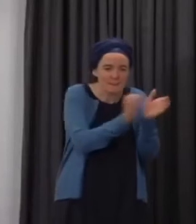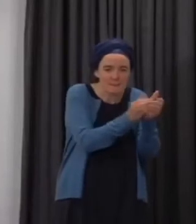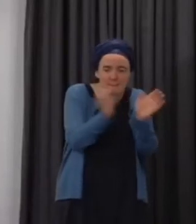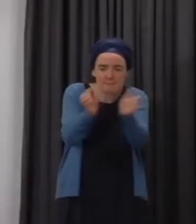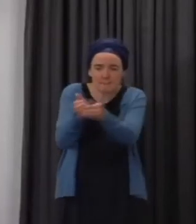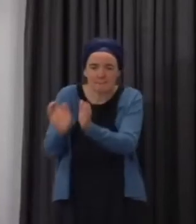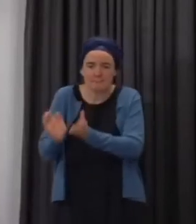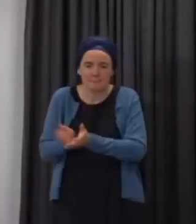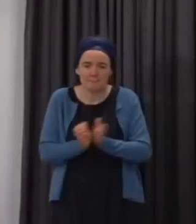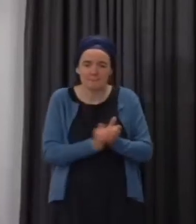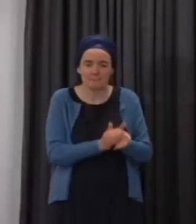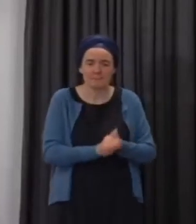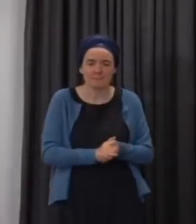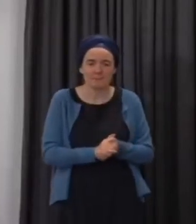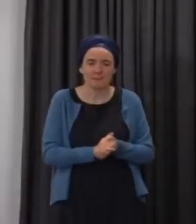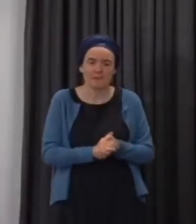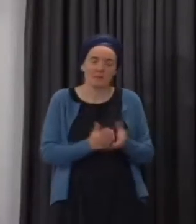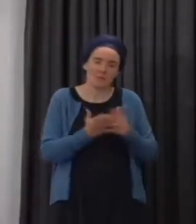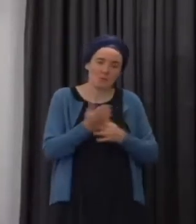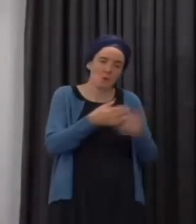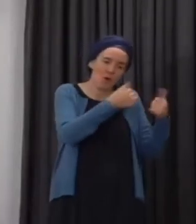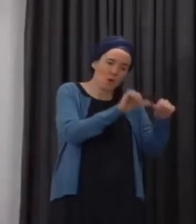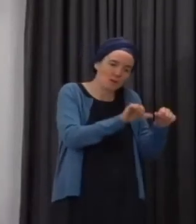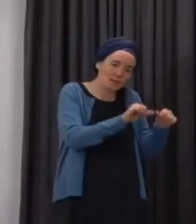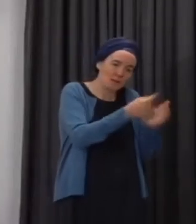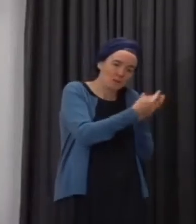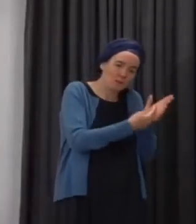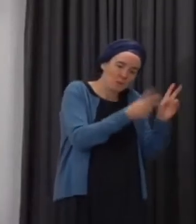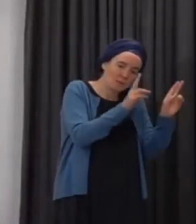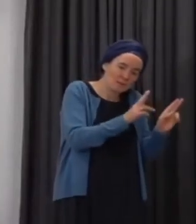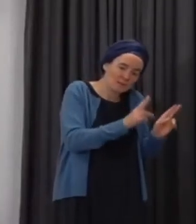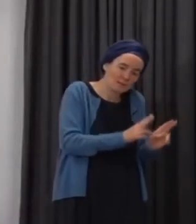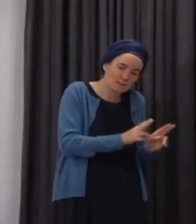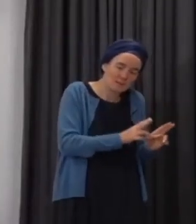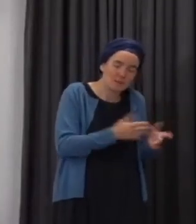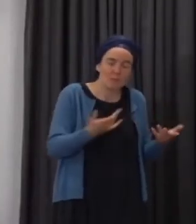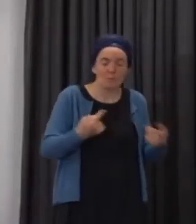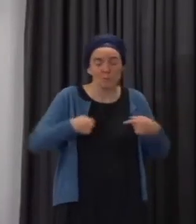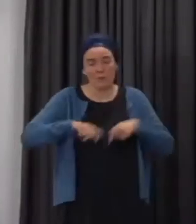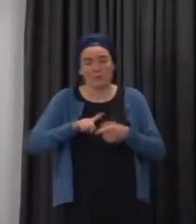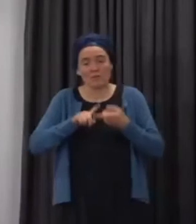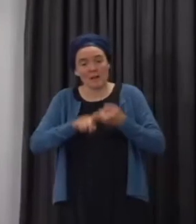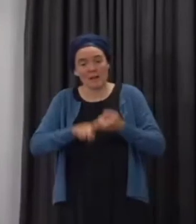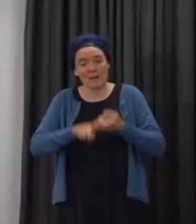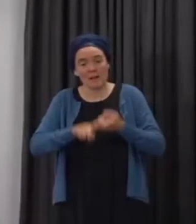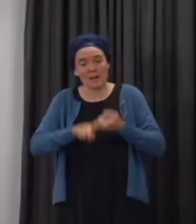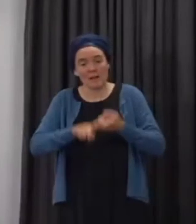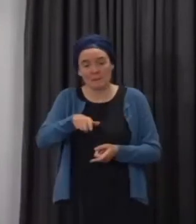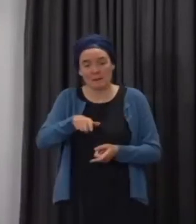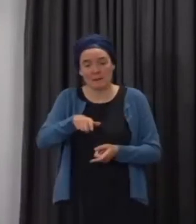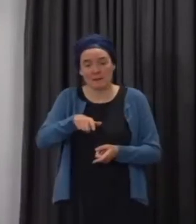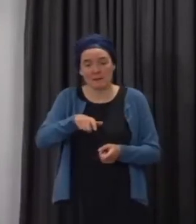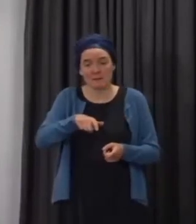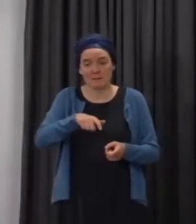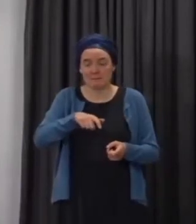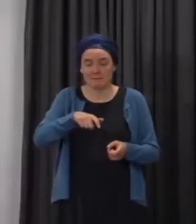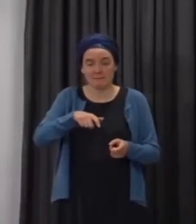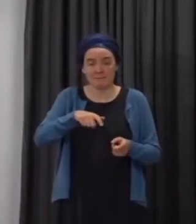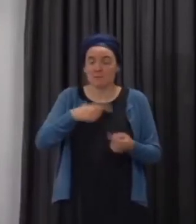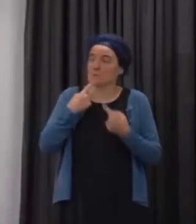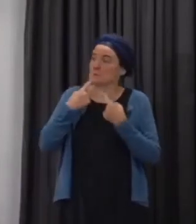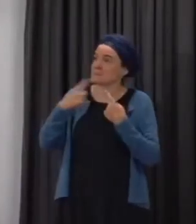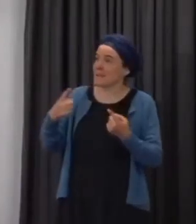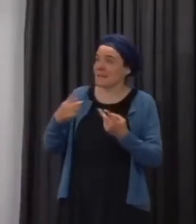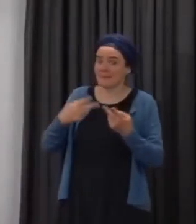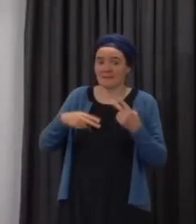cautious manner, we'll be relying on people to tell us when they have got symptoms, to follow the advice, to make use of the